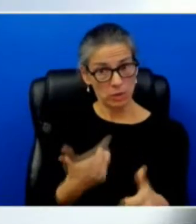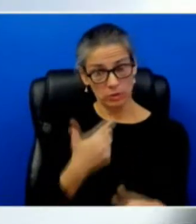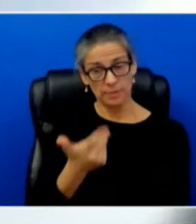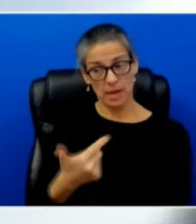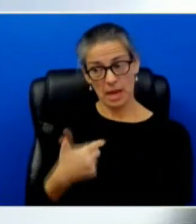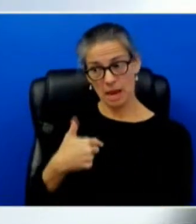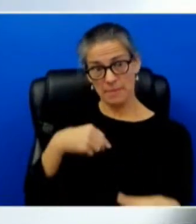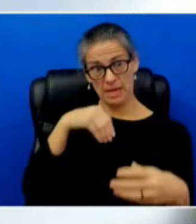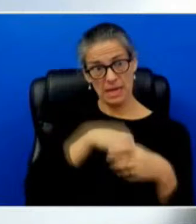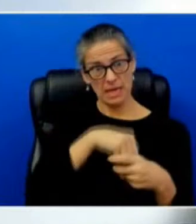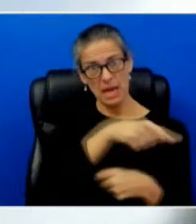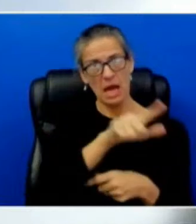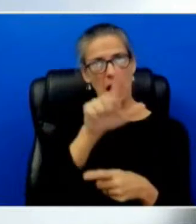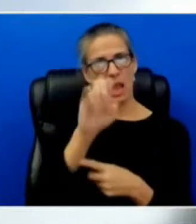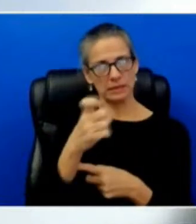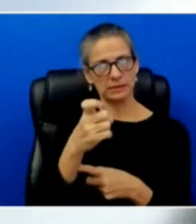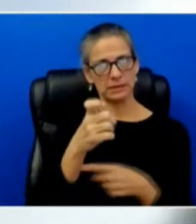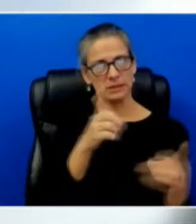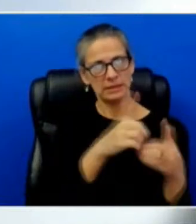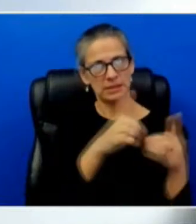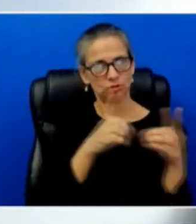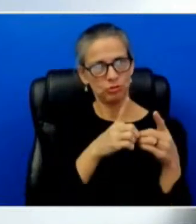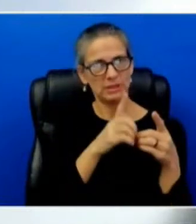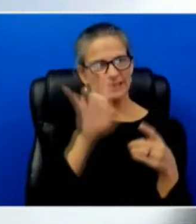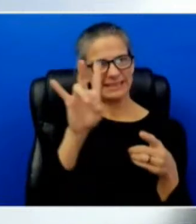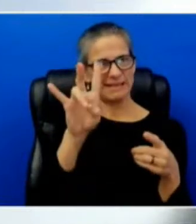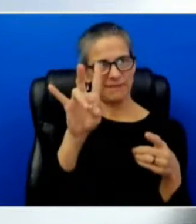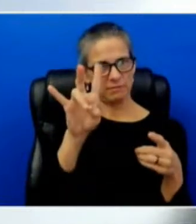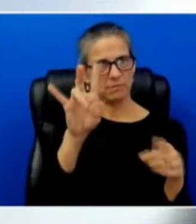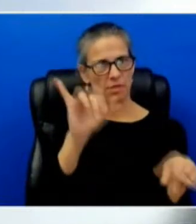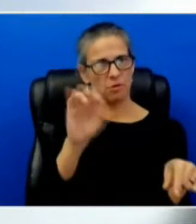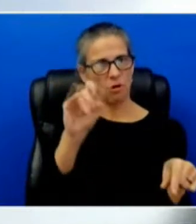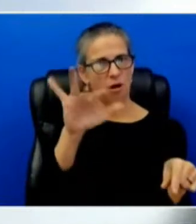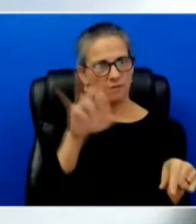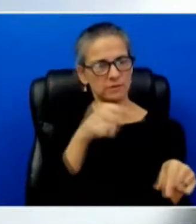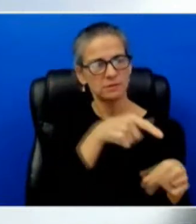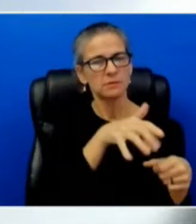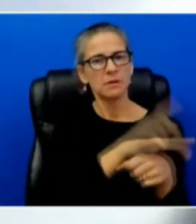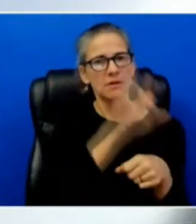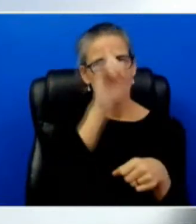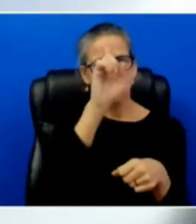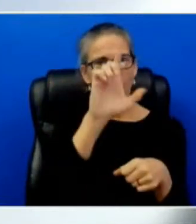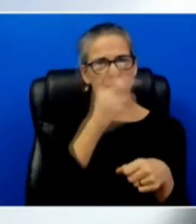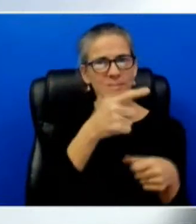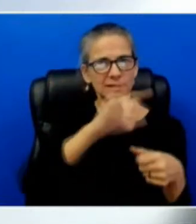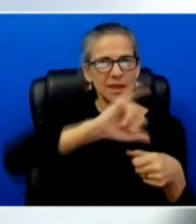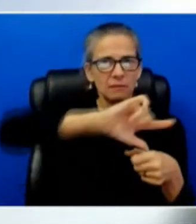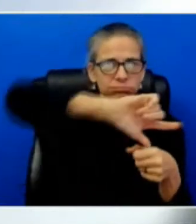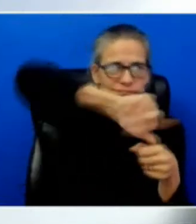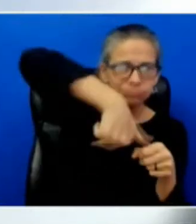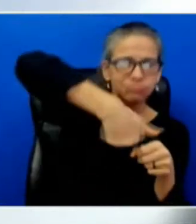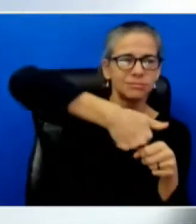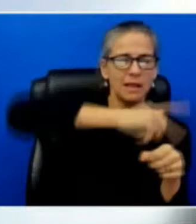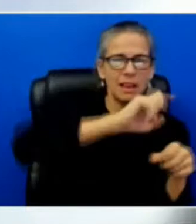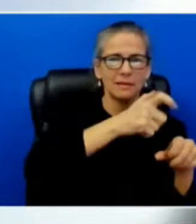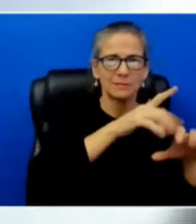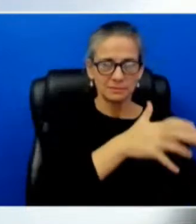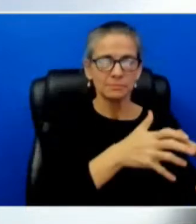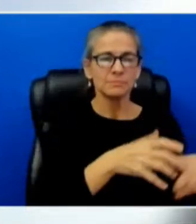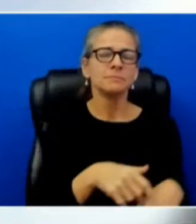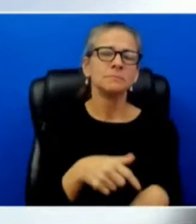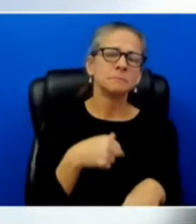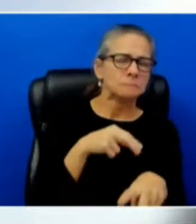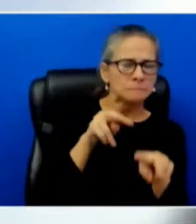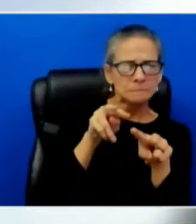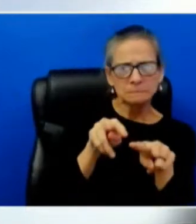office in Lexington, the District 7 office, and that covers Lexington and the counties around us. And of course, I was tracking